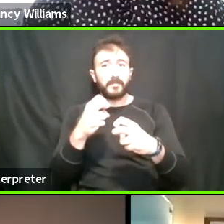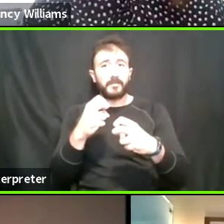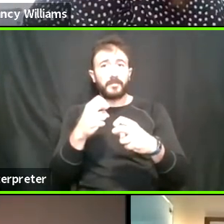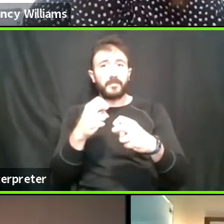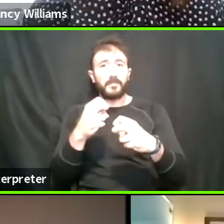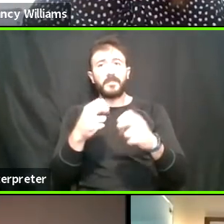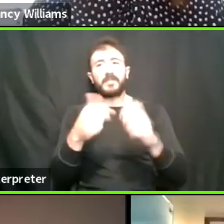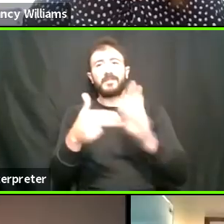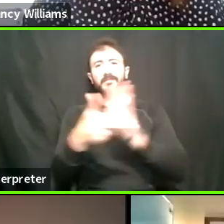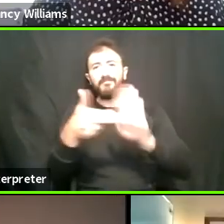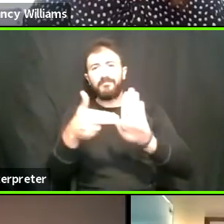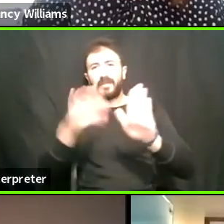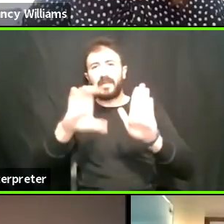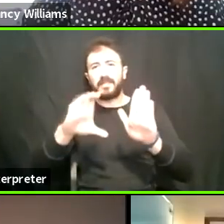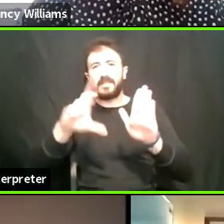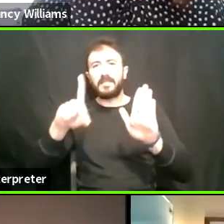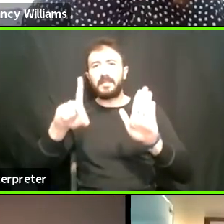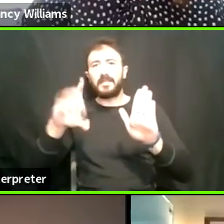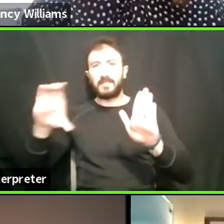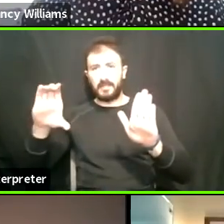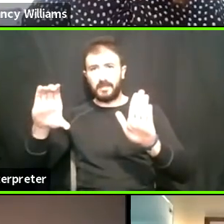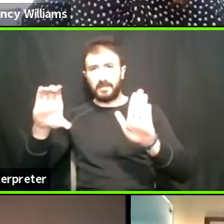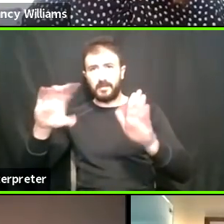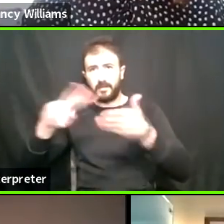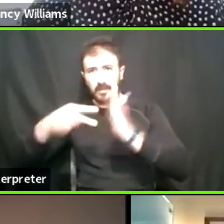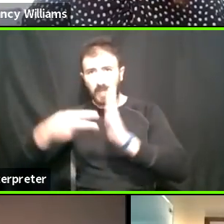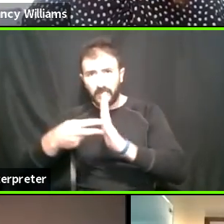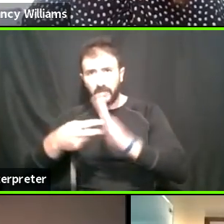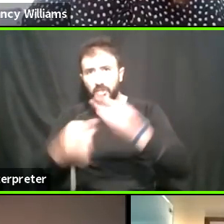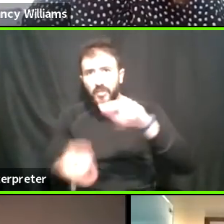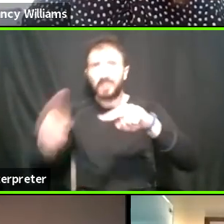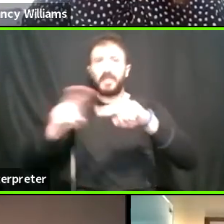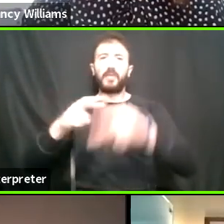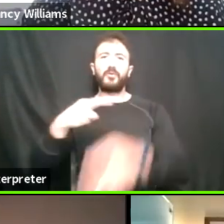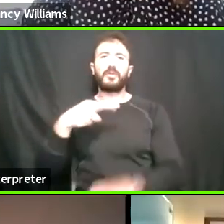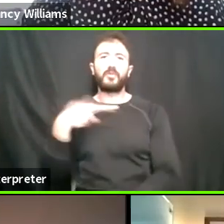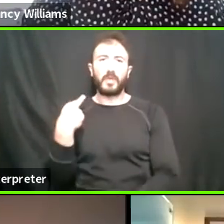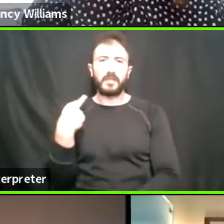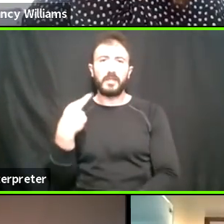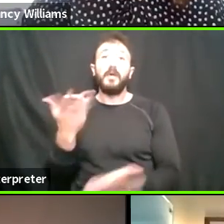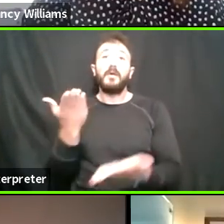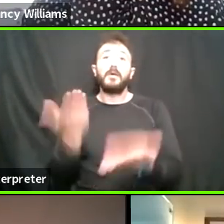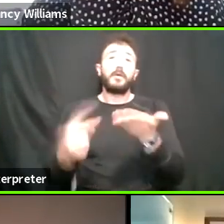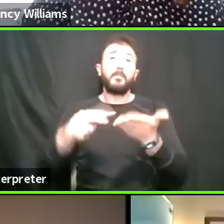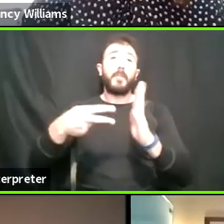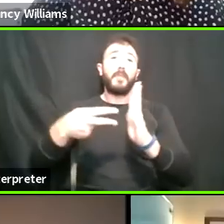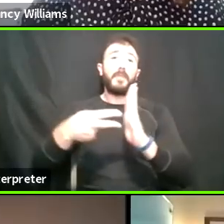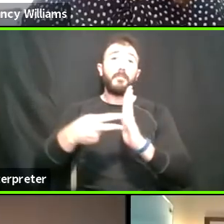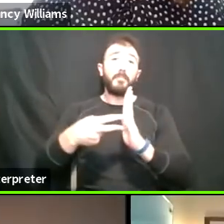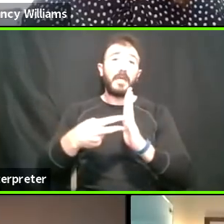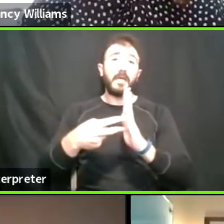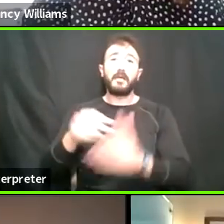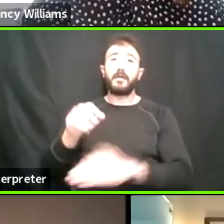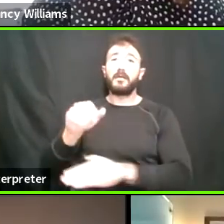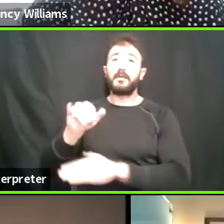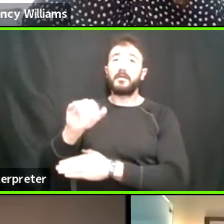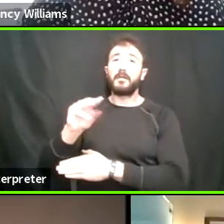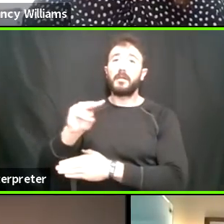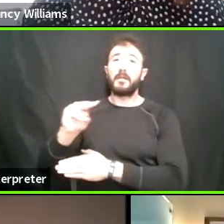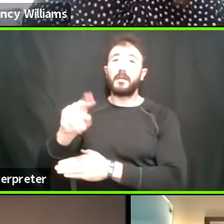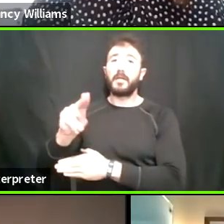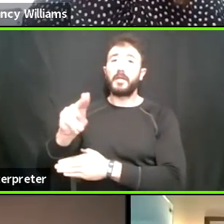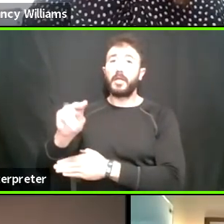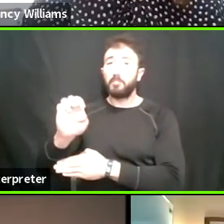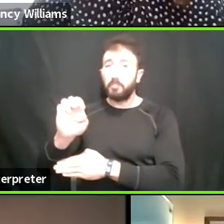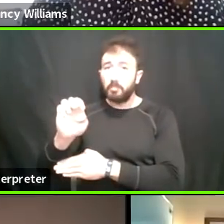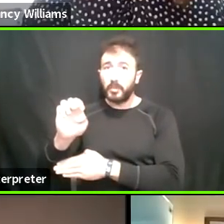of at increased risk. And that might include somebody who has like an immune compromised state or